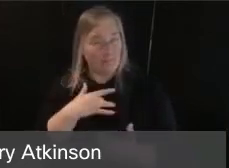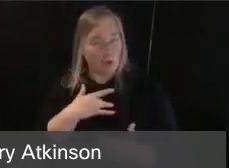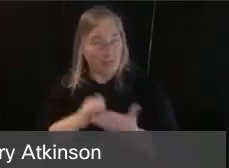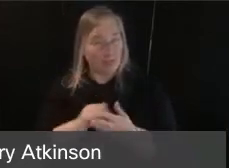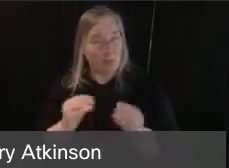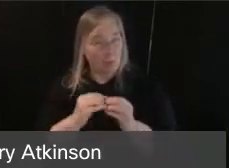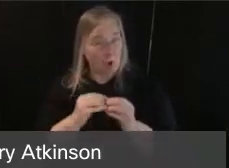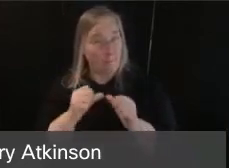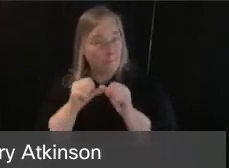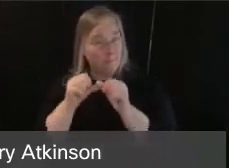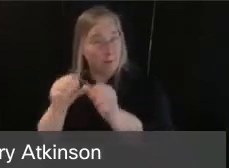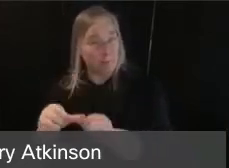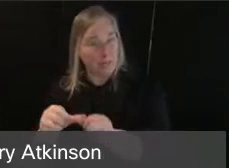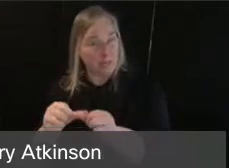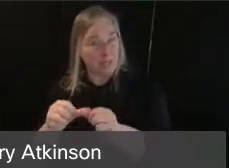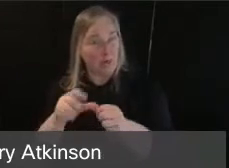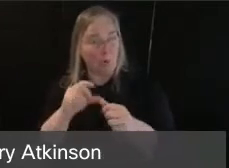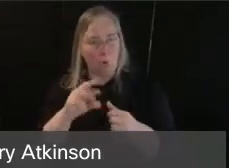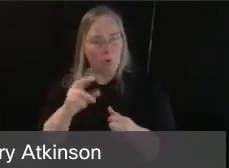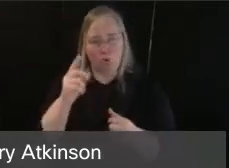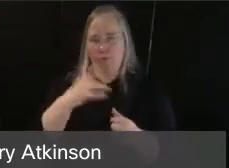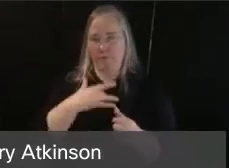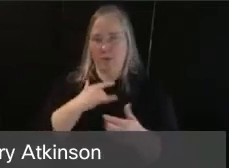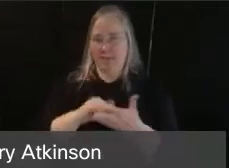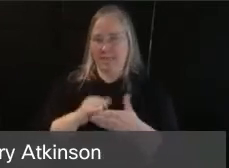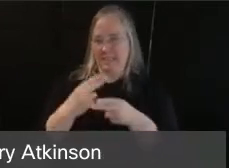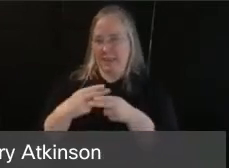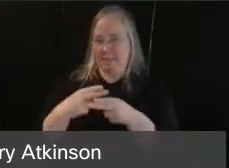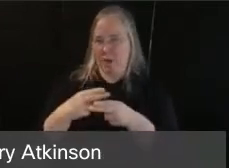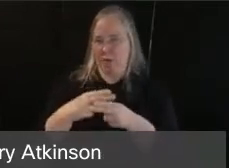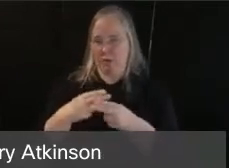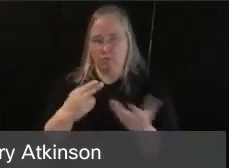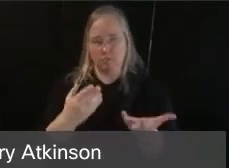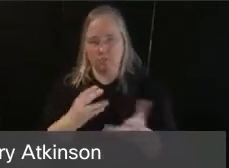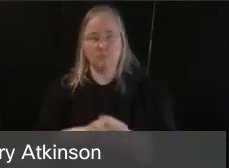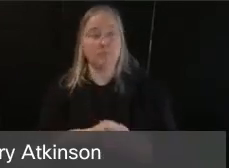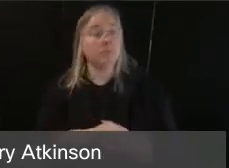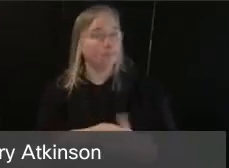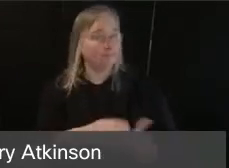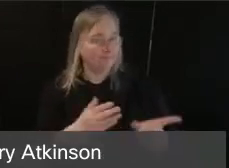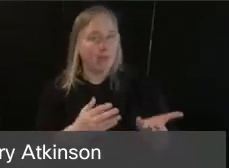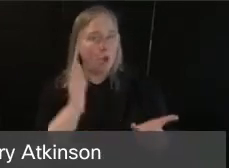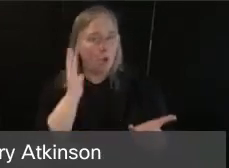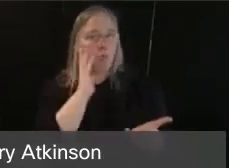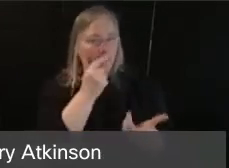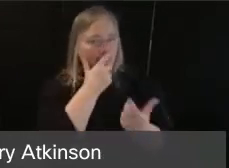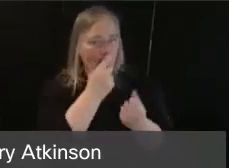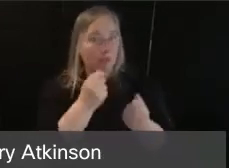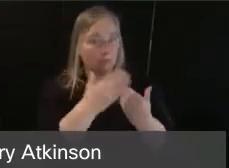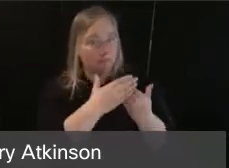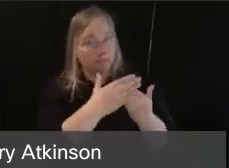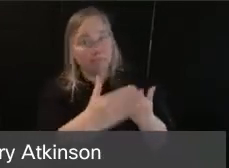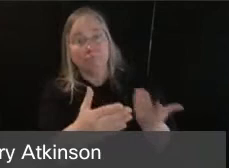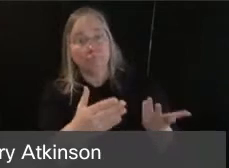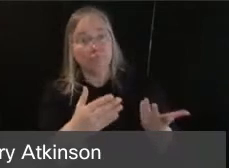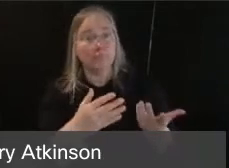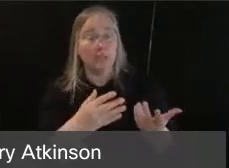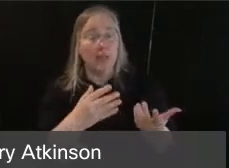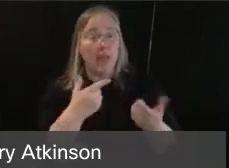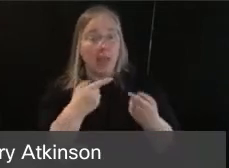some of them more temporary? Do you have some thought? So it's going to be interesting as we kind of move forward, as we sort of get